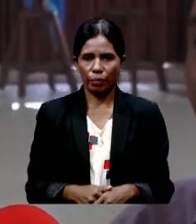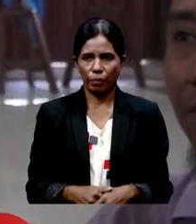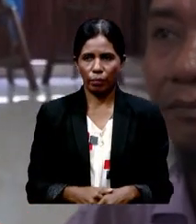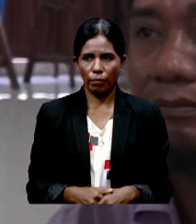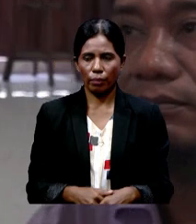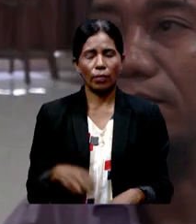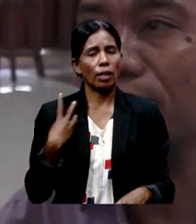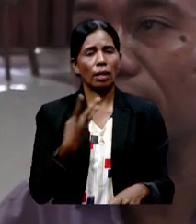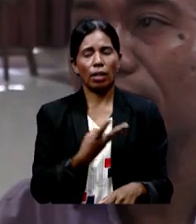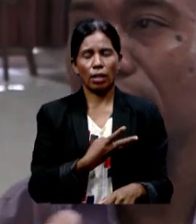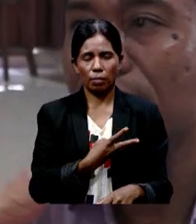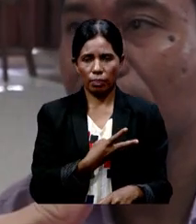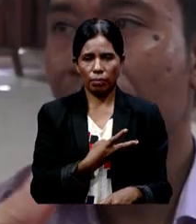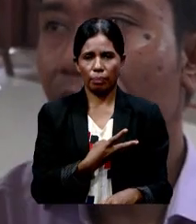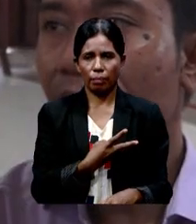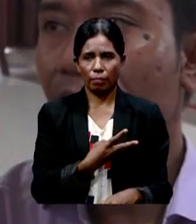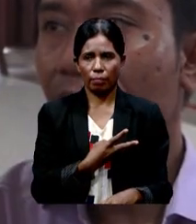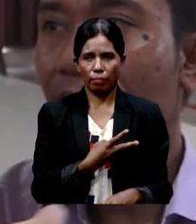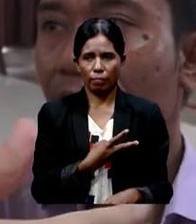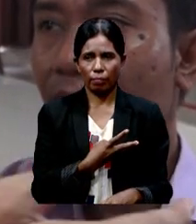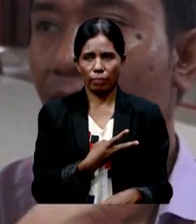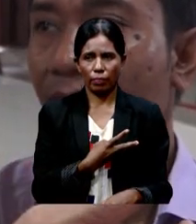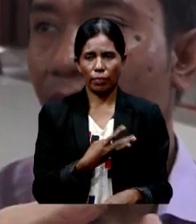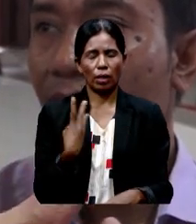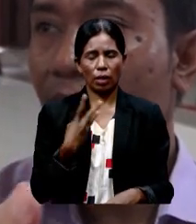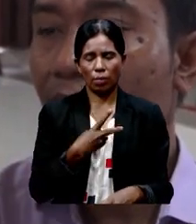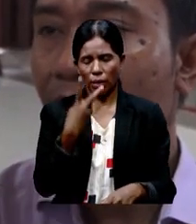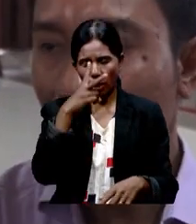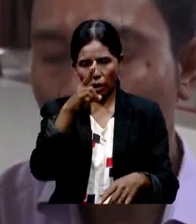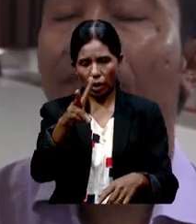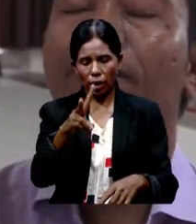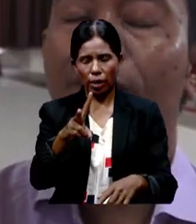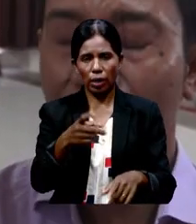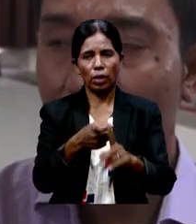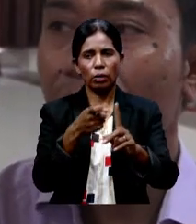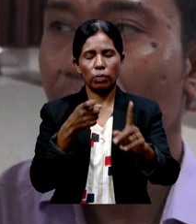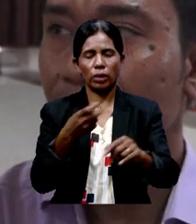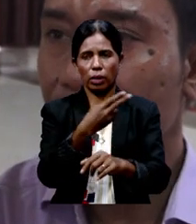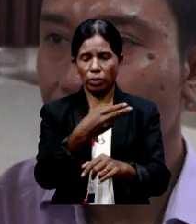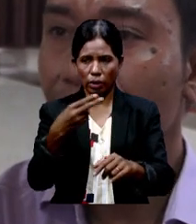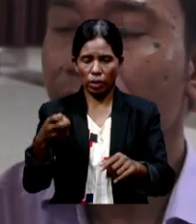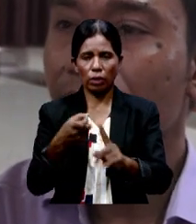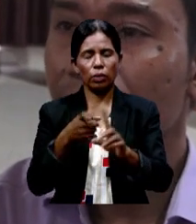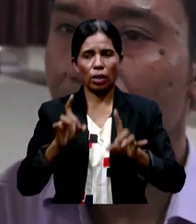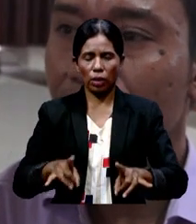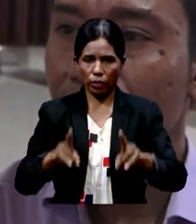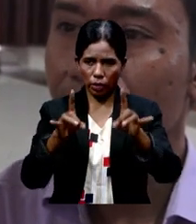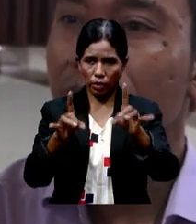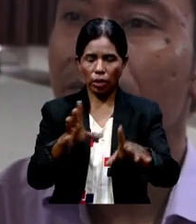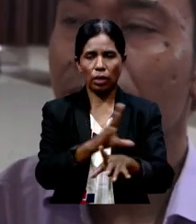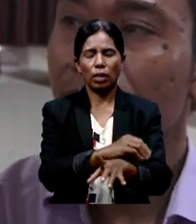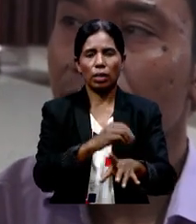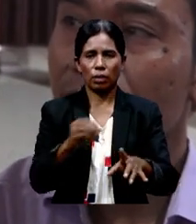We expect the fiber optic cables to come from Indonesia and from Australia by the end of the